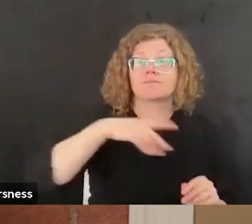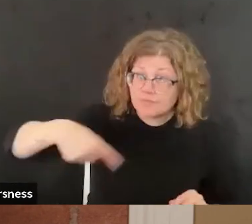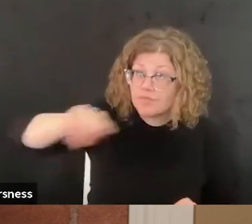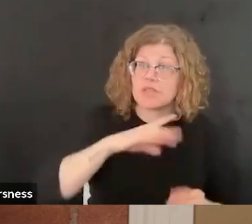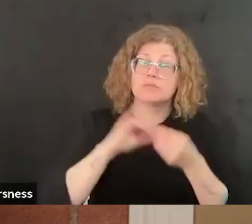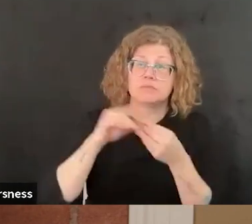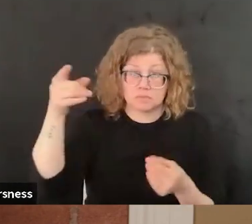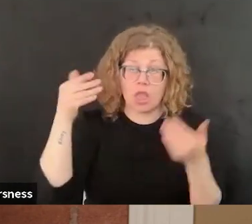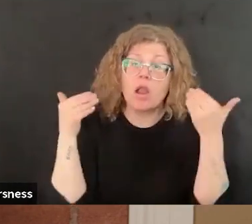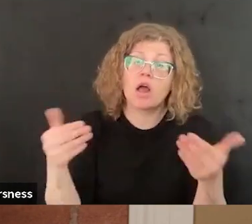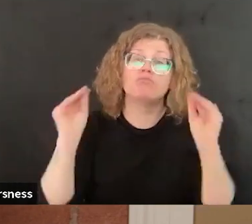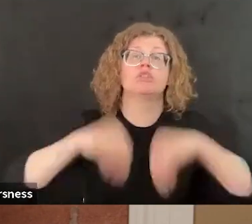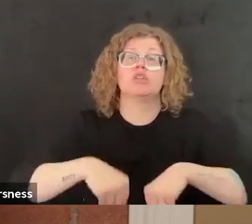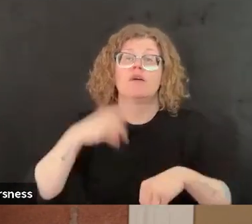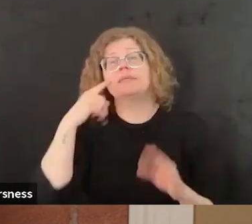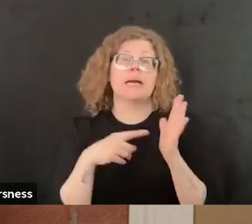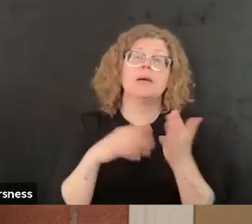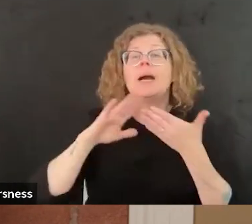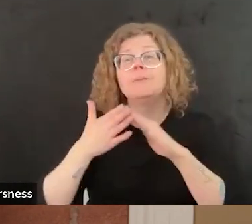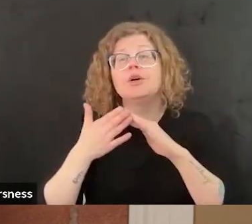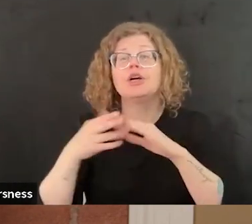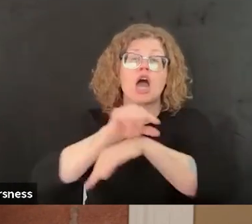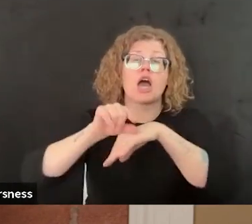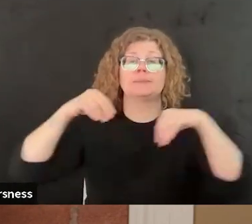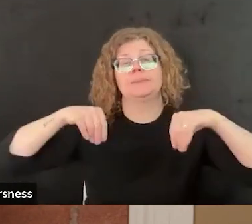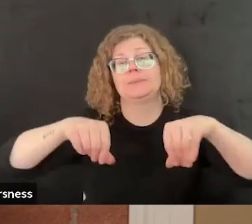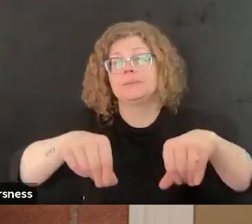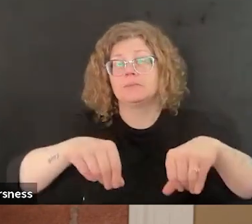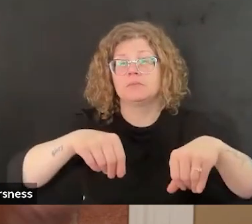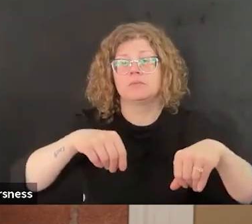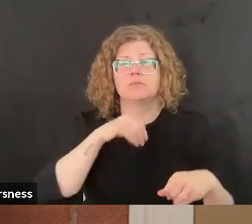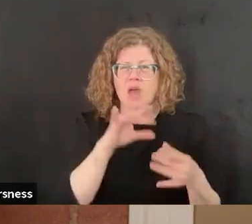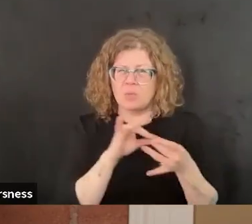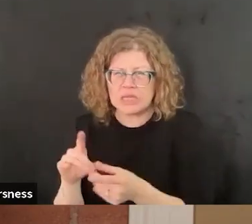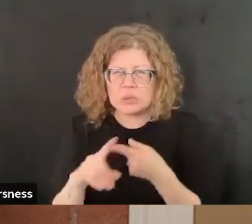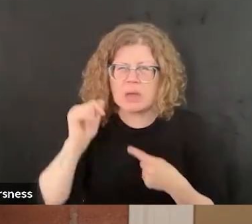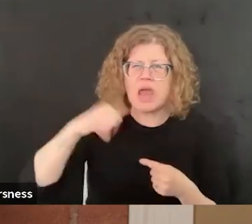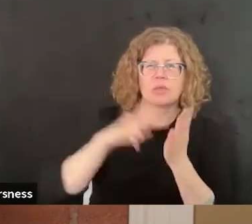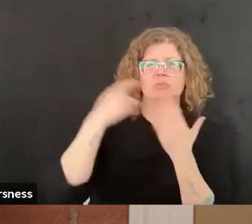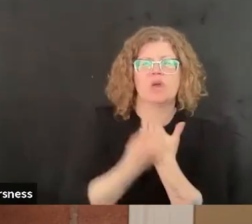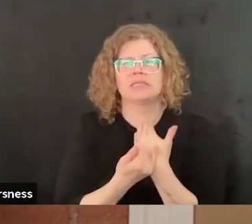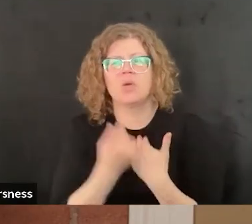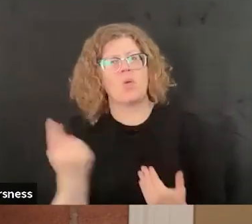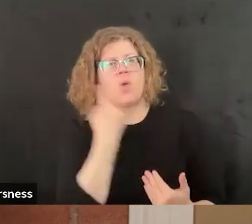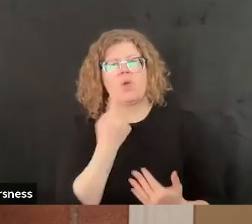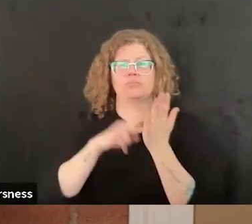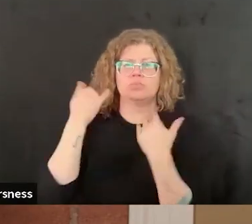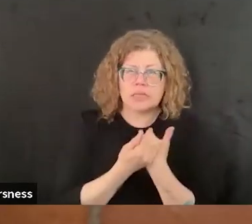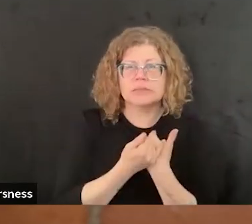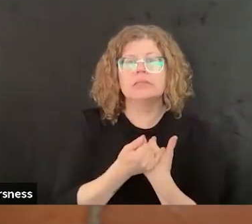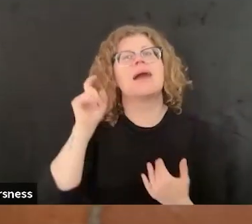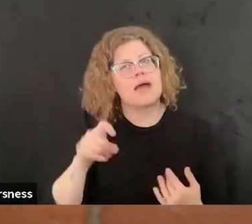quite often if you, say, are installing something in your community garden and it's not part of an existing project, it's a standalone